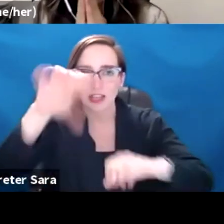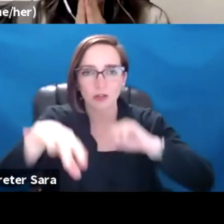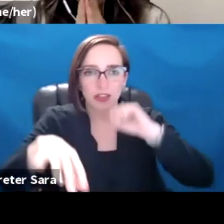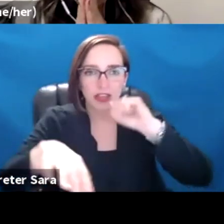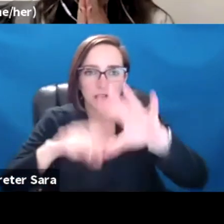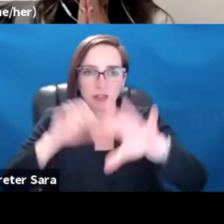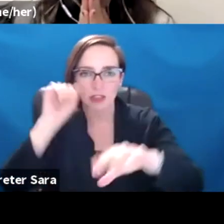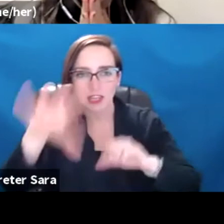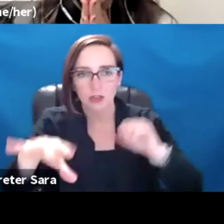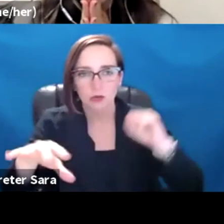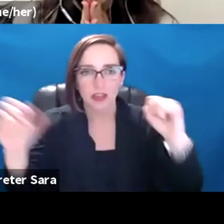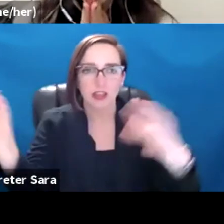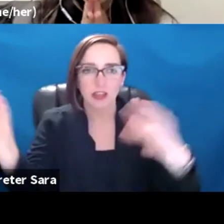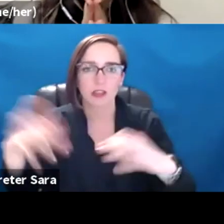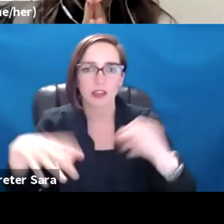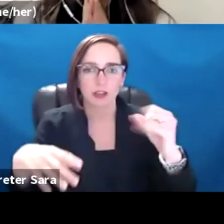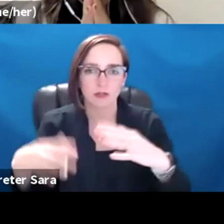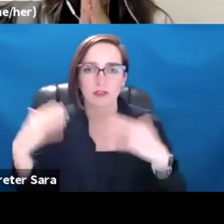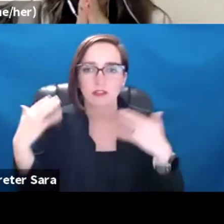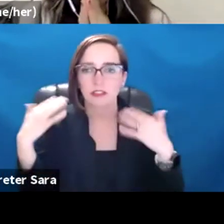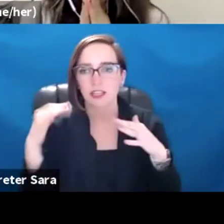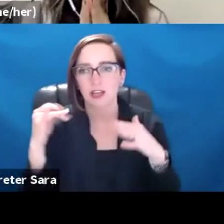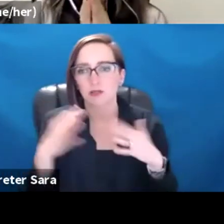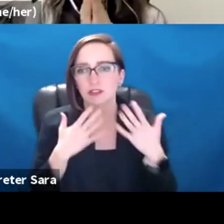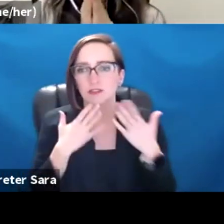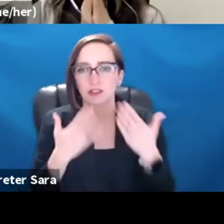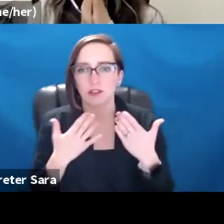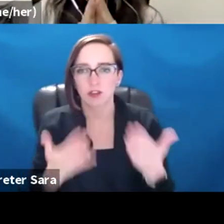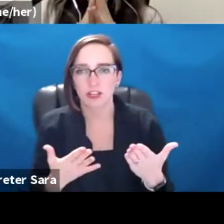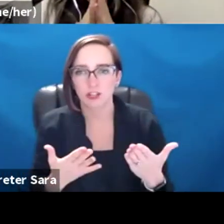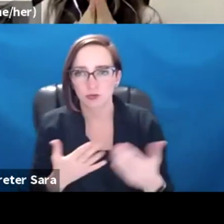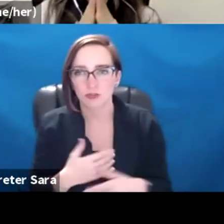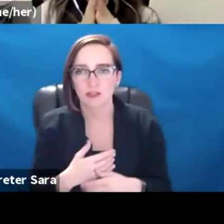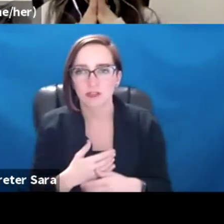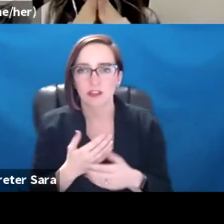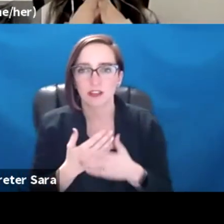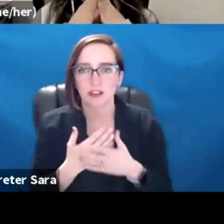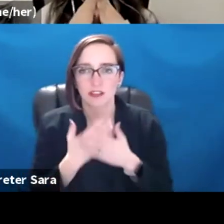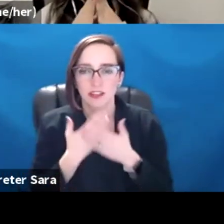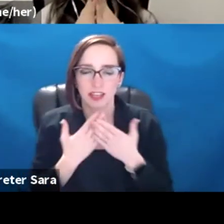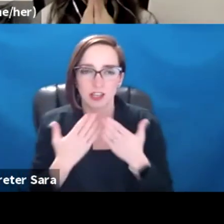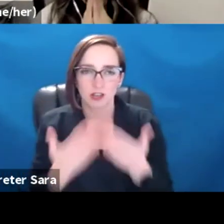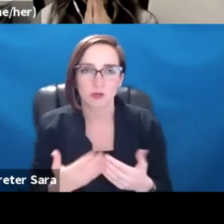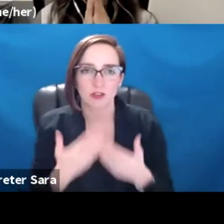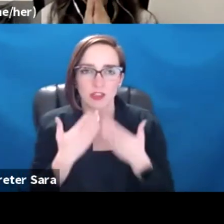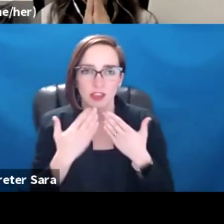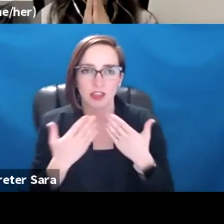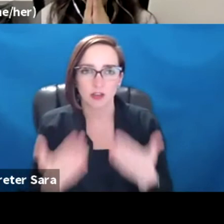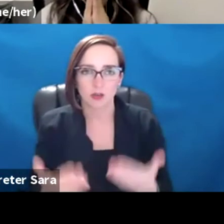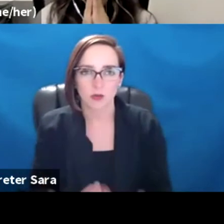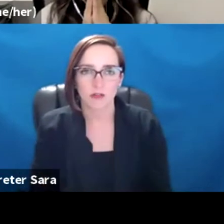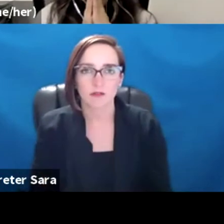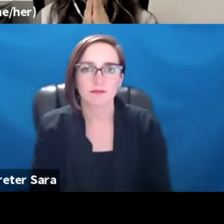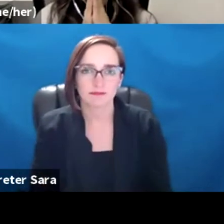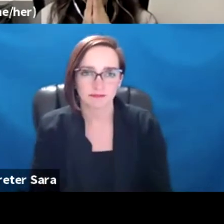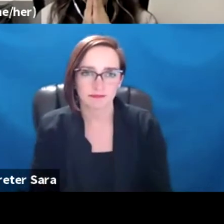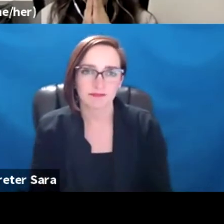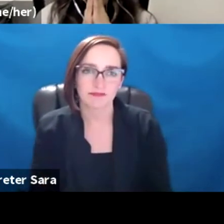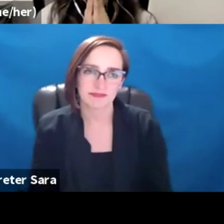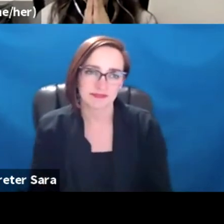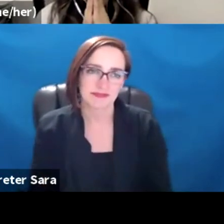you. Thank you. Thank you. Thank you. Thank you. Thank you. Thank you. Thank